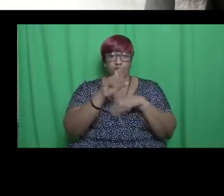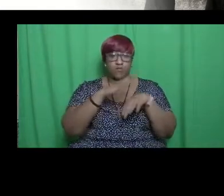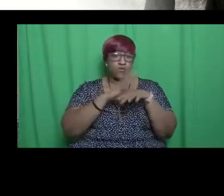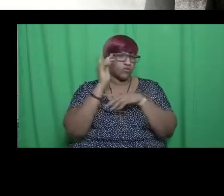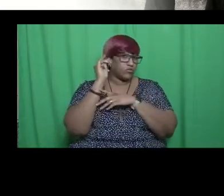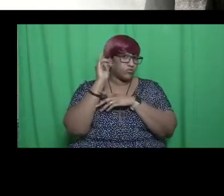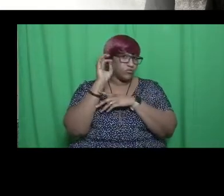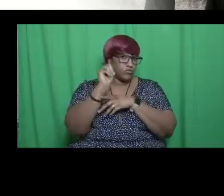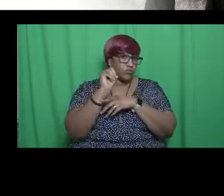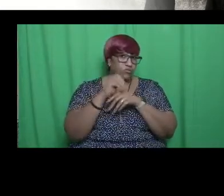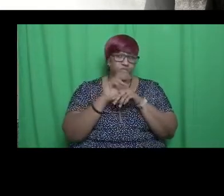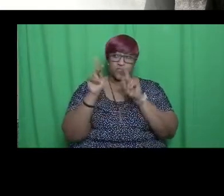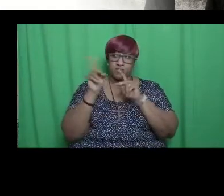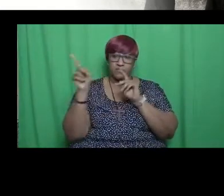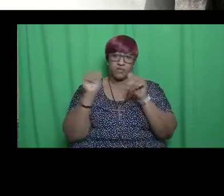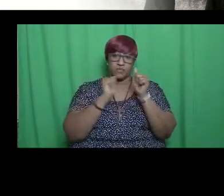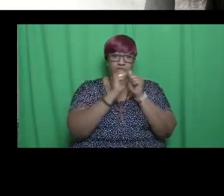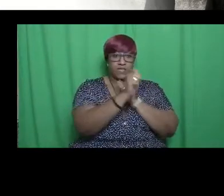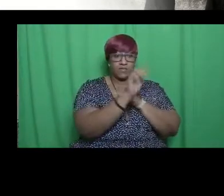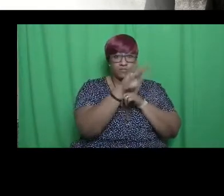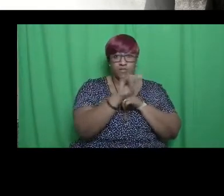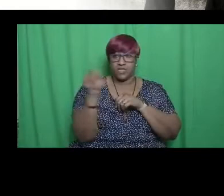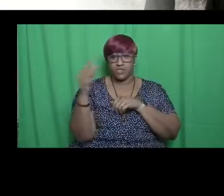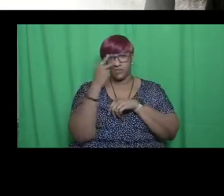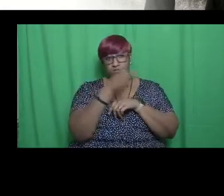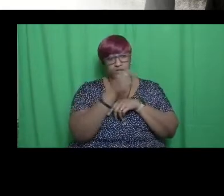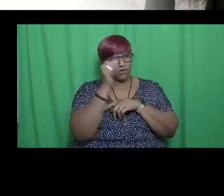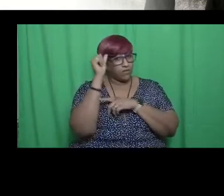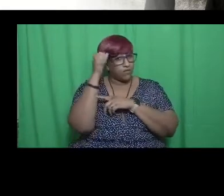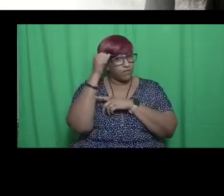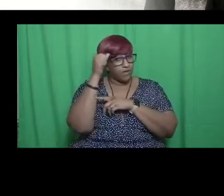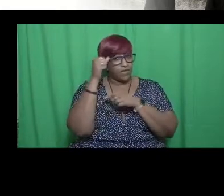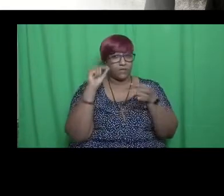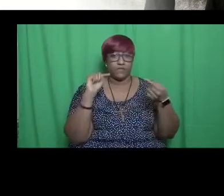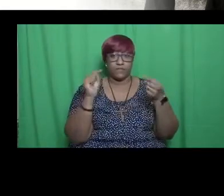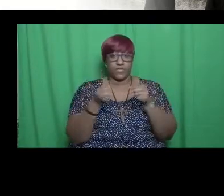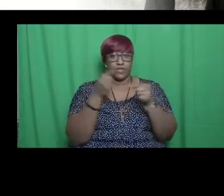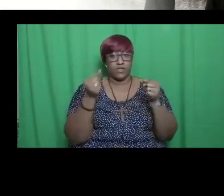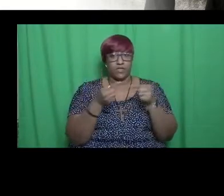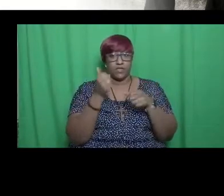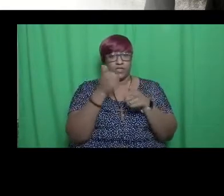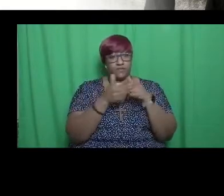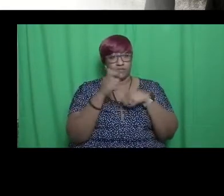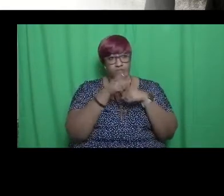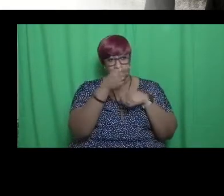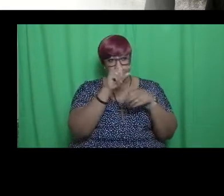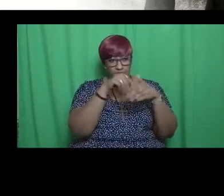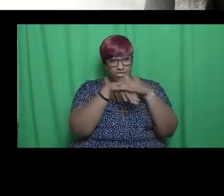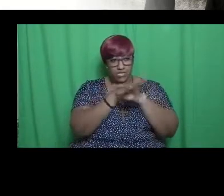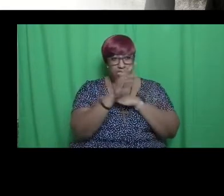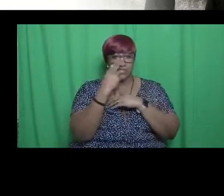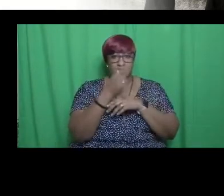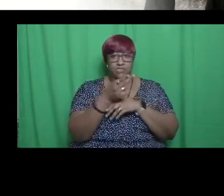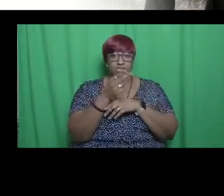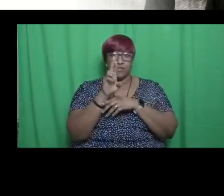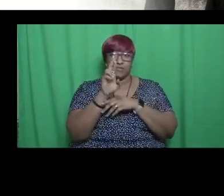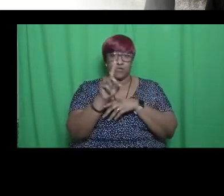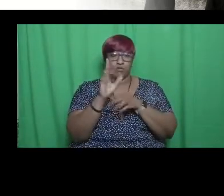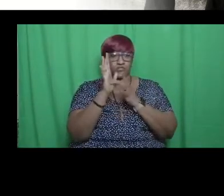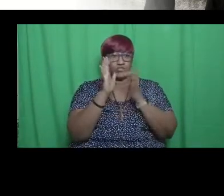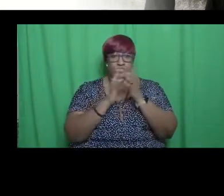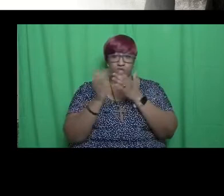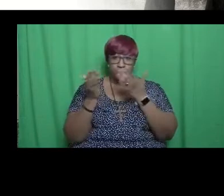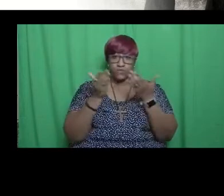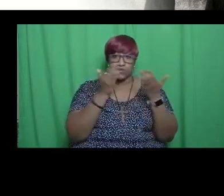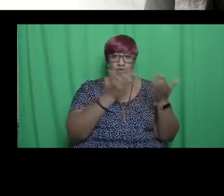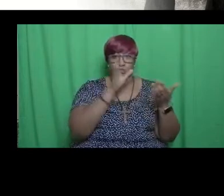said that were passers by. So every time they saw it, it would remind them of the pain. Every time they would go in and see that road Jesus carried, that cross